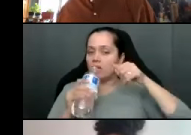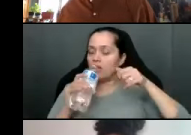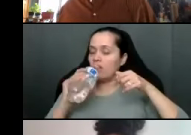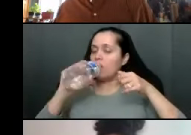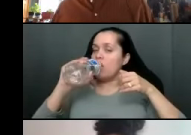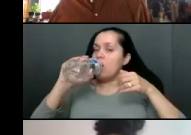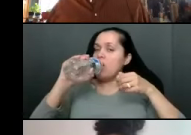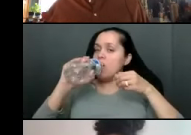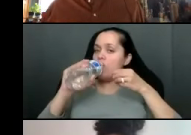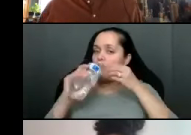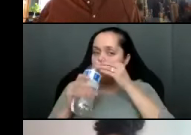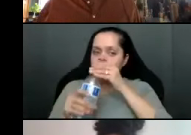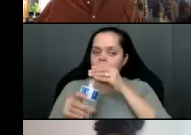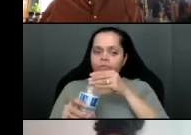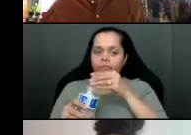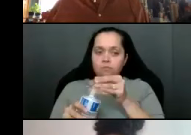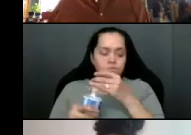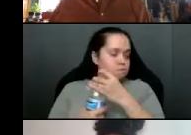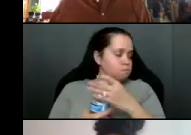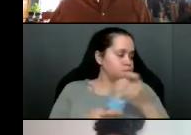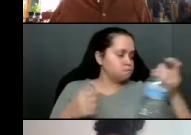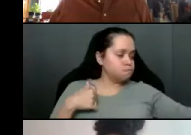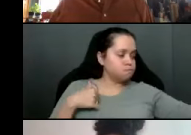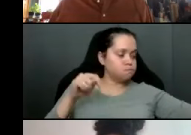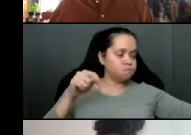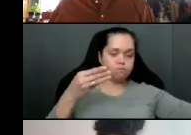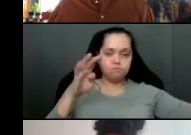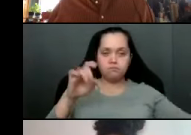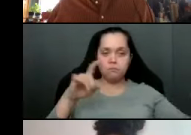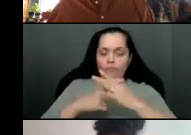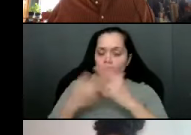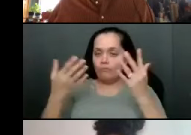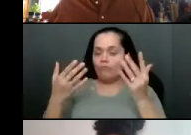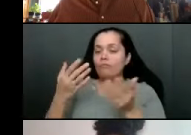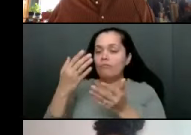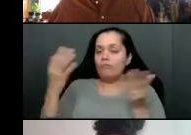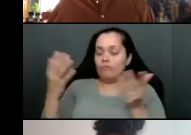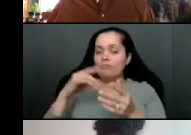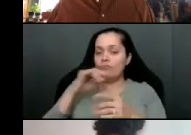Okay, my theme to start is, what is geography?